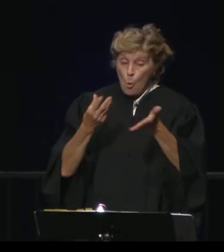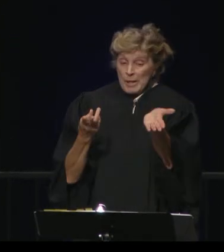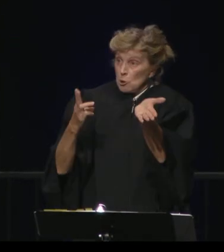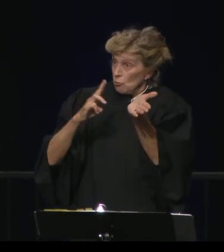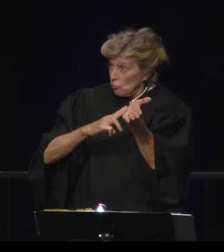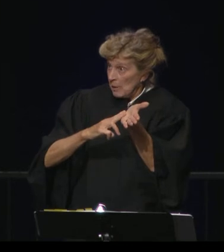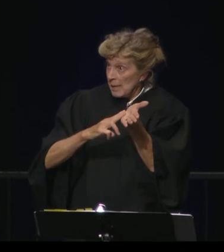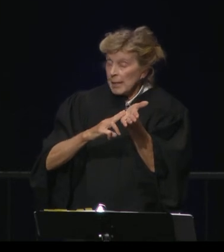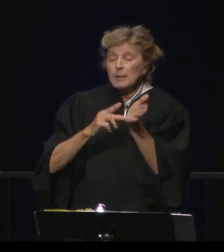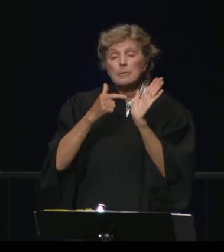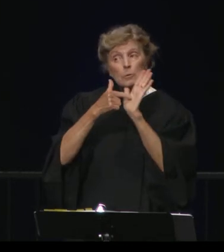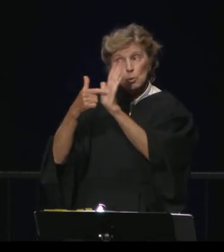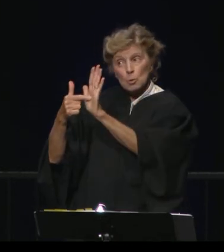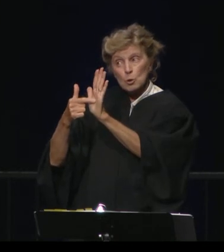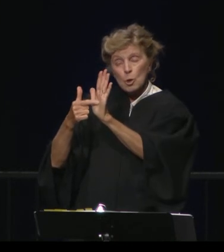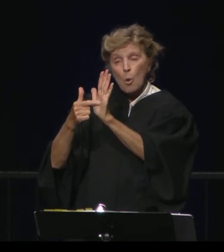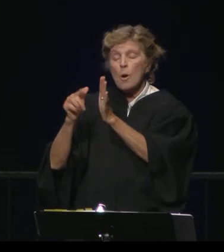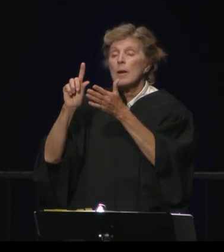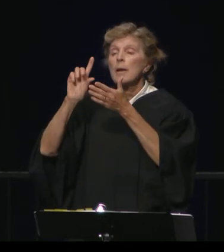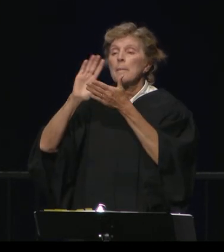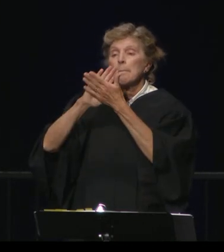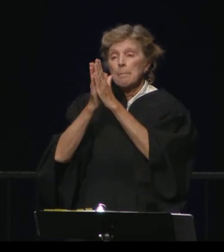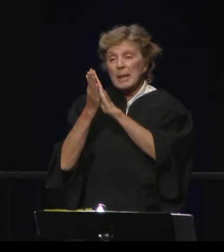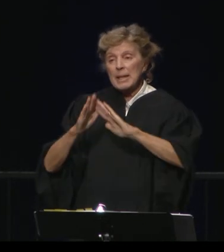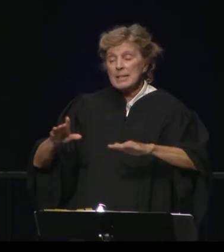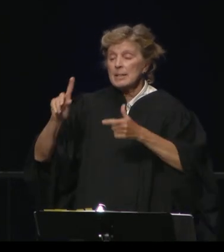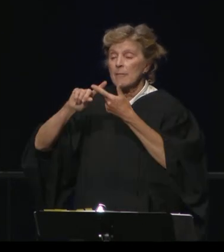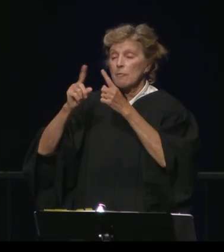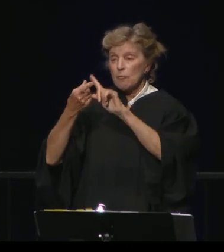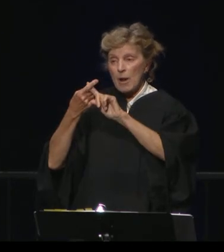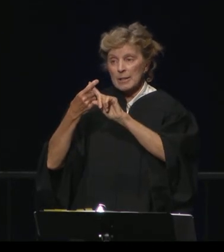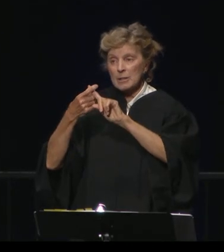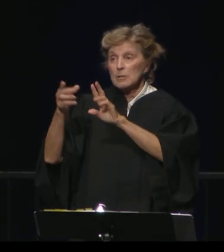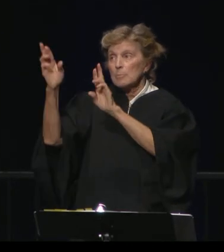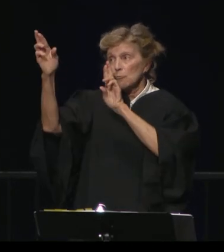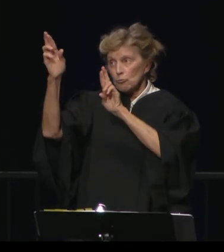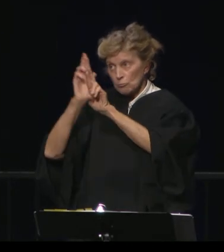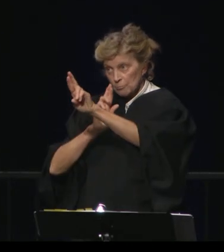the spirit of peace, friendship, and respect.